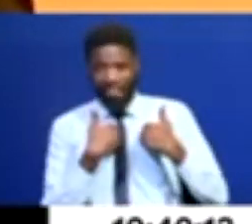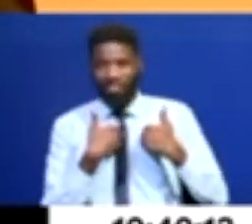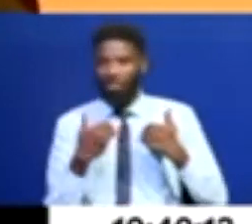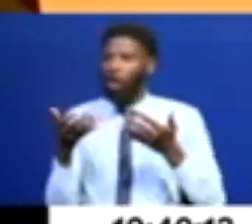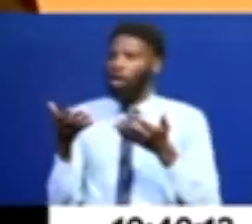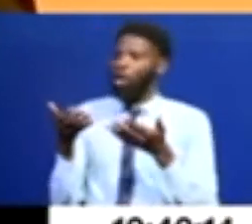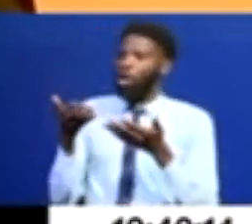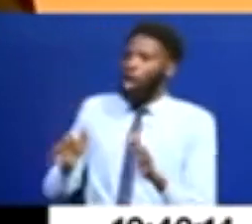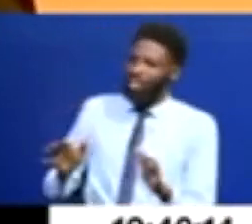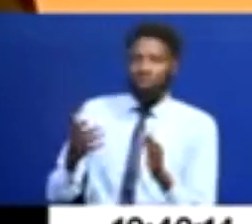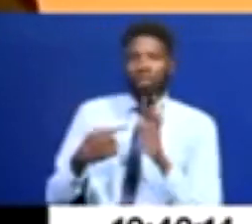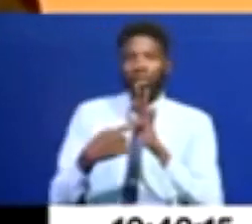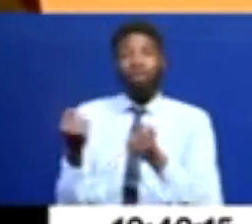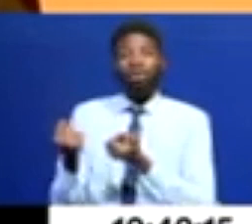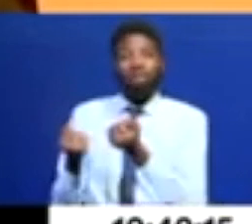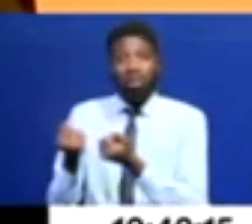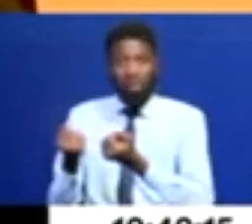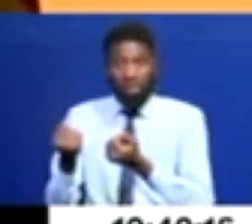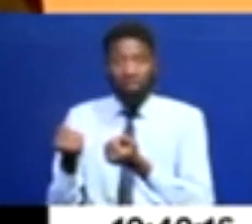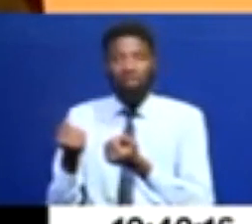Maybe in your car,